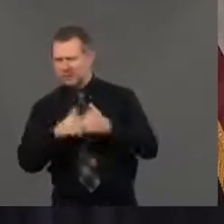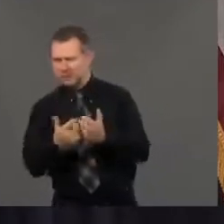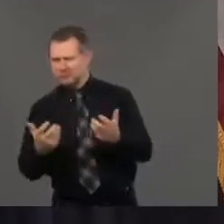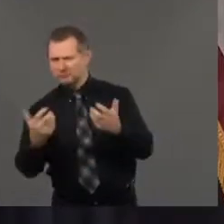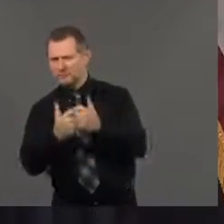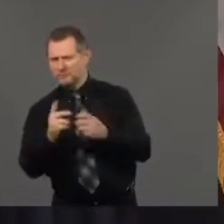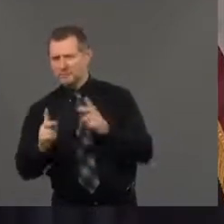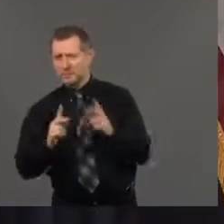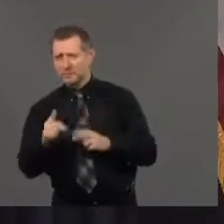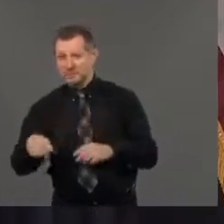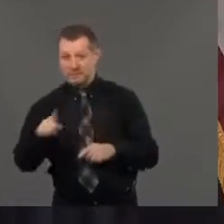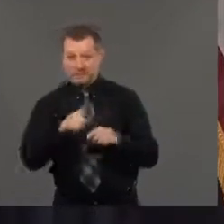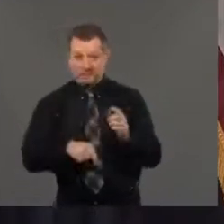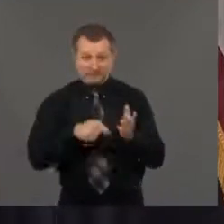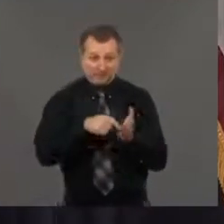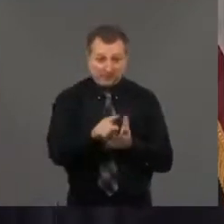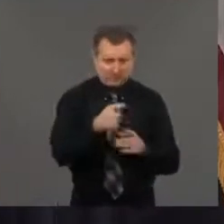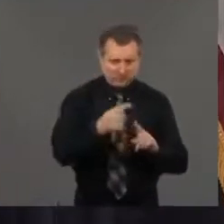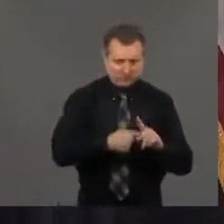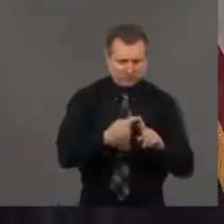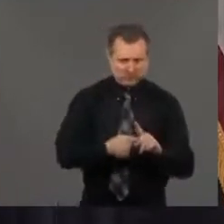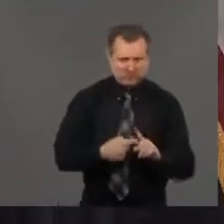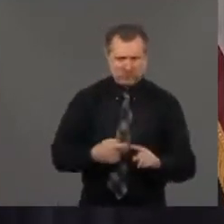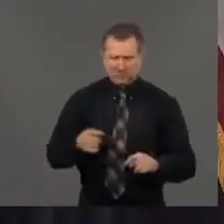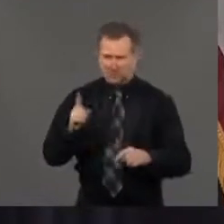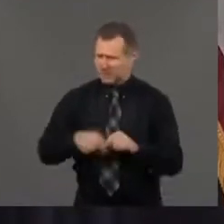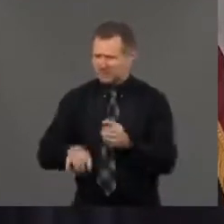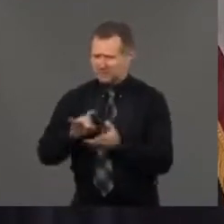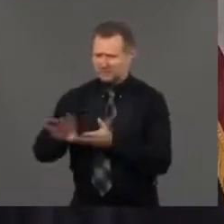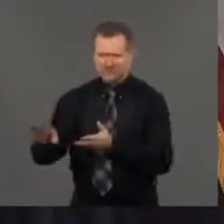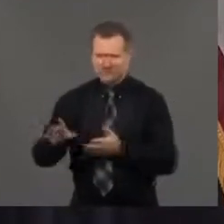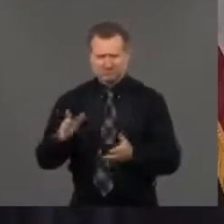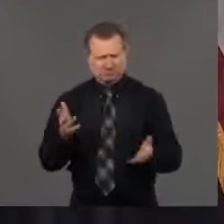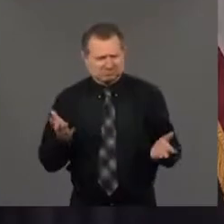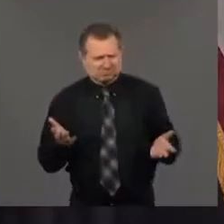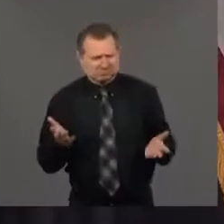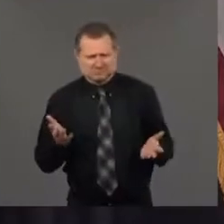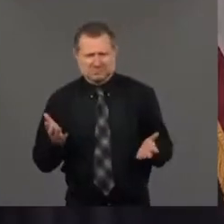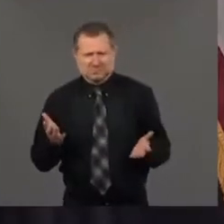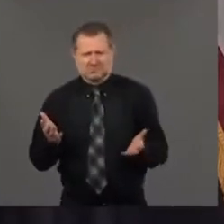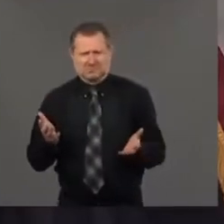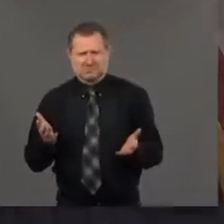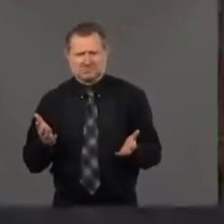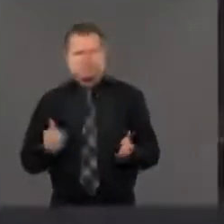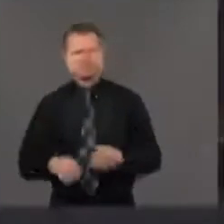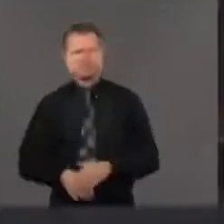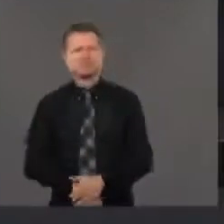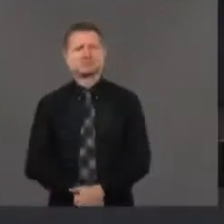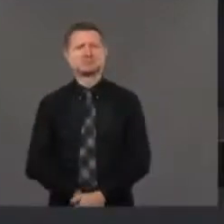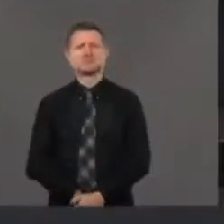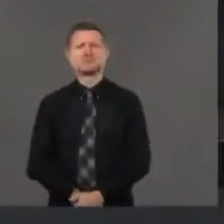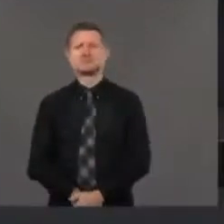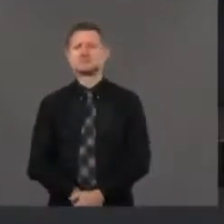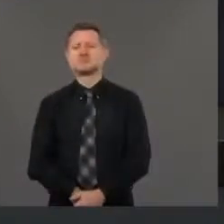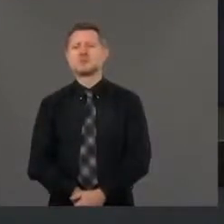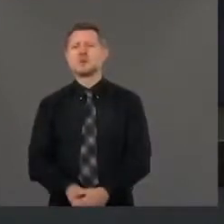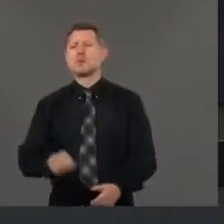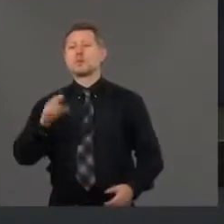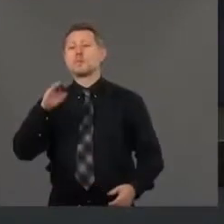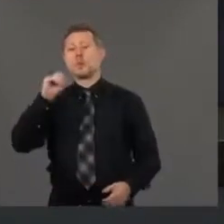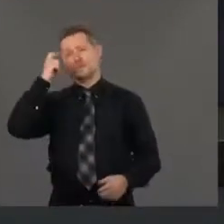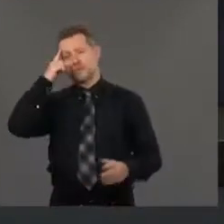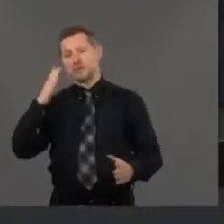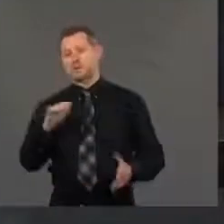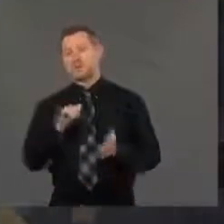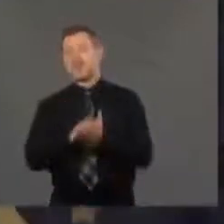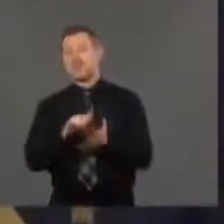like not able to pay the rent, when right now there are no evictions on the table legally. So. Yeah, it is factually impossible that somebody committed